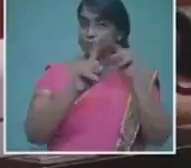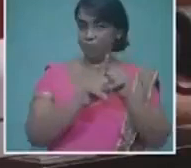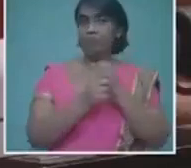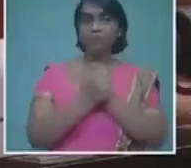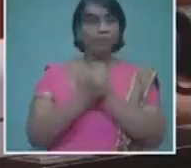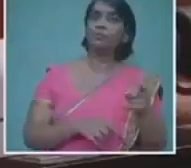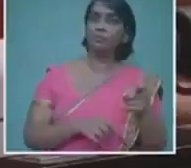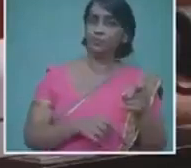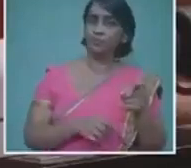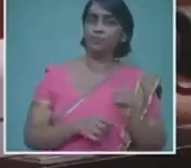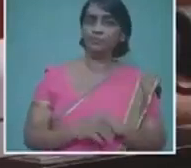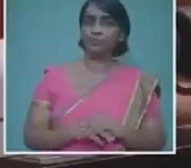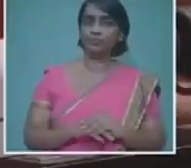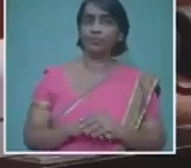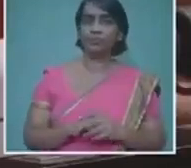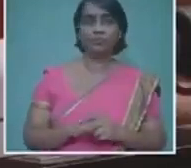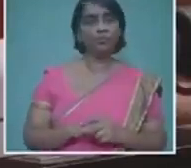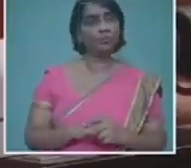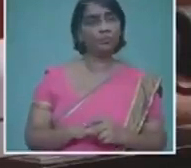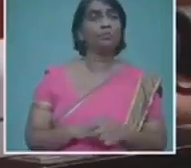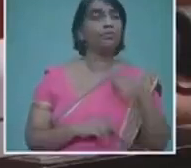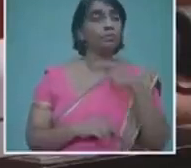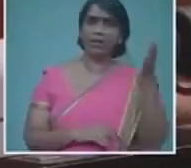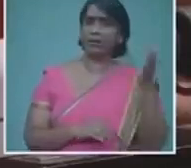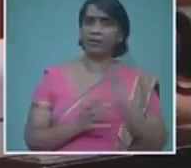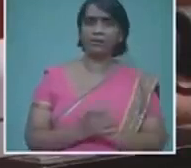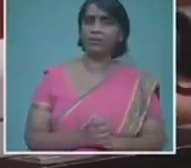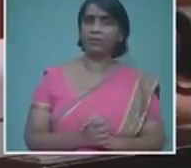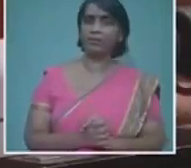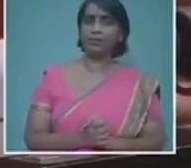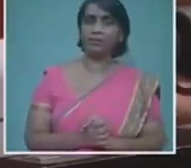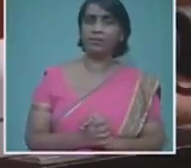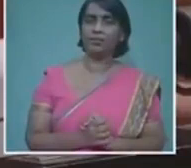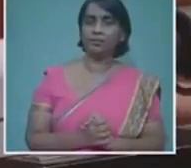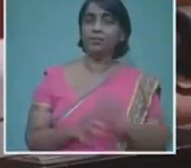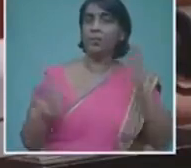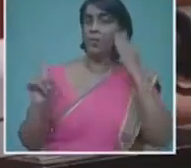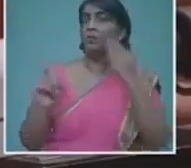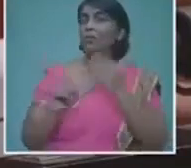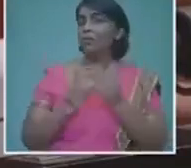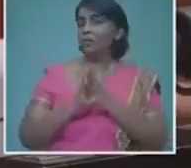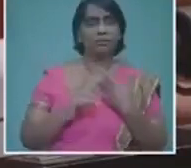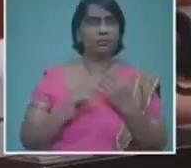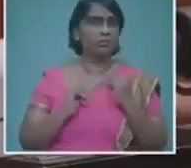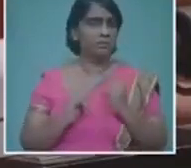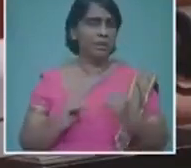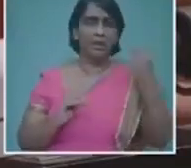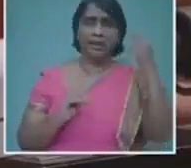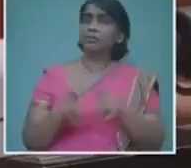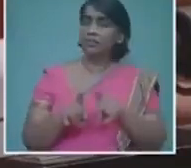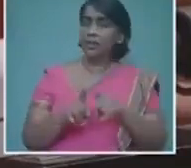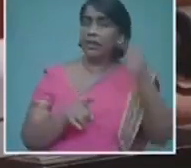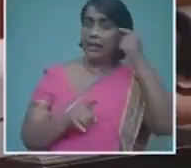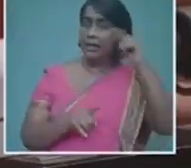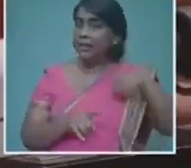how serious leaders they are. And they are being deliberately